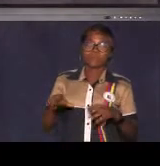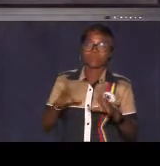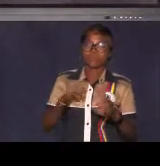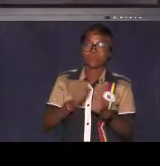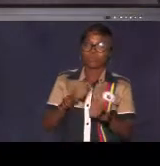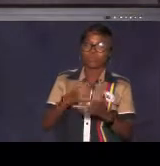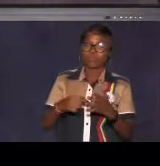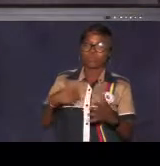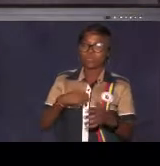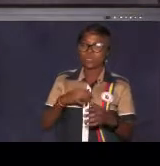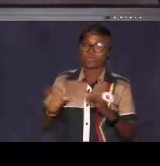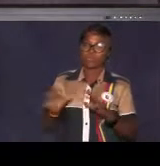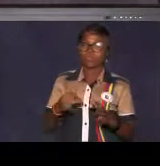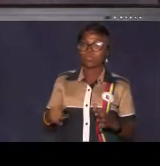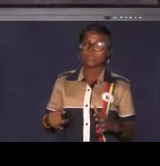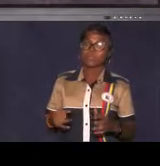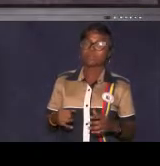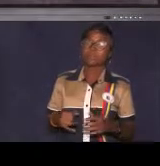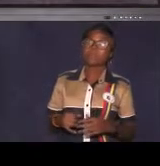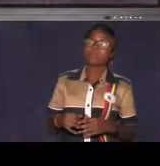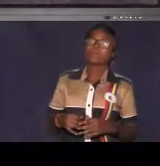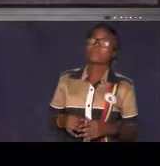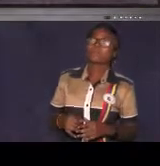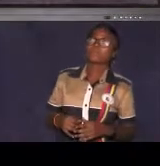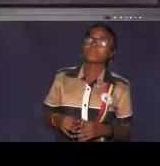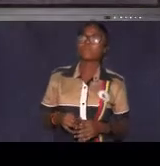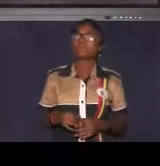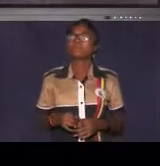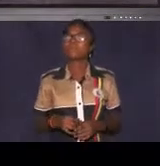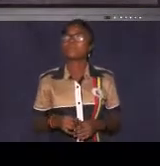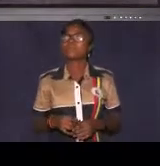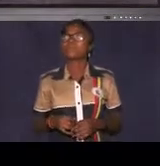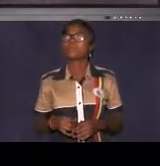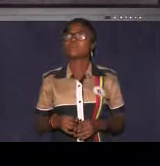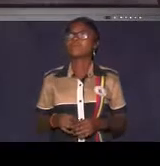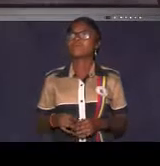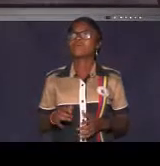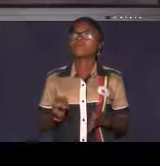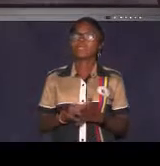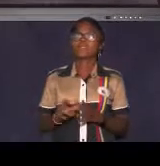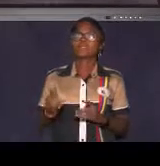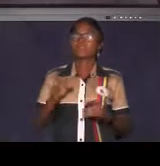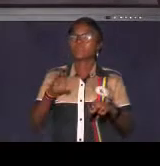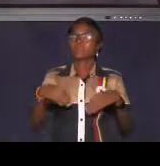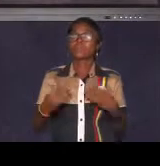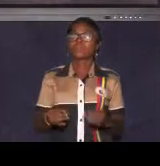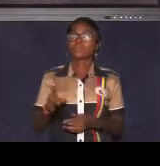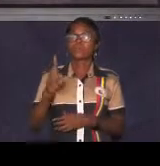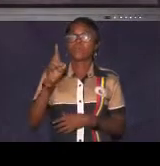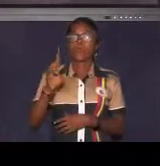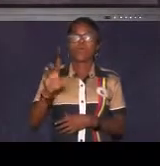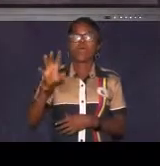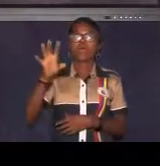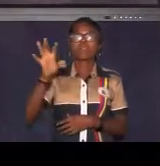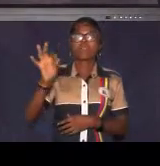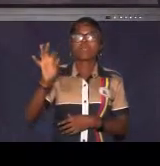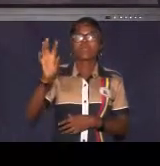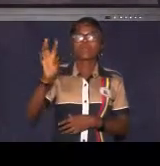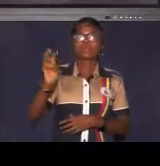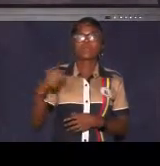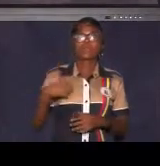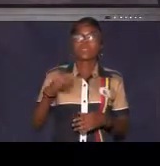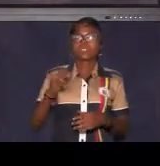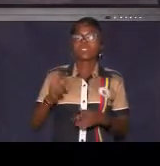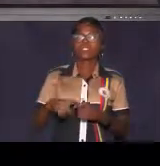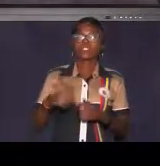found the number that is it going to be 2 or is it going to be 7? 2 times 2 is 4. 7 times 7 is 49. That doesn't give us 196. We